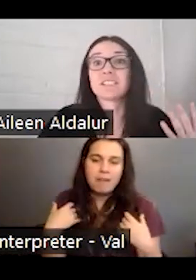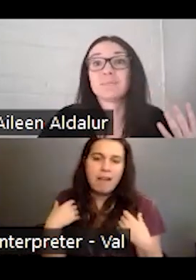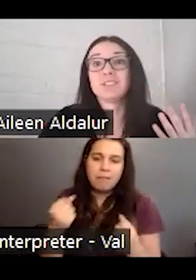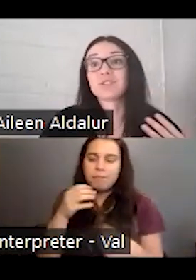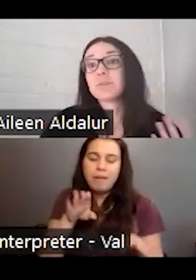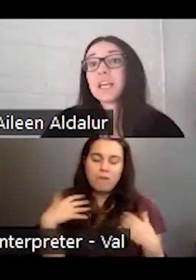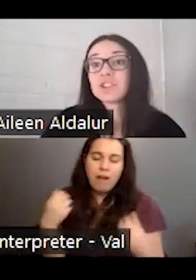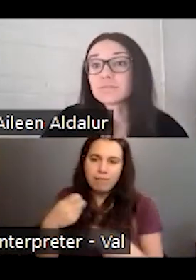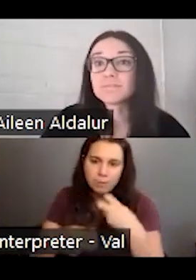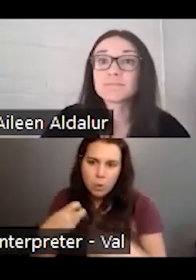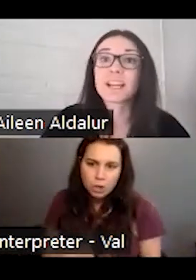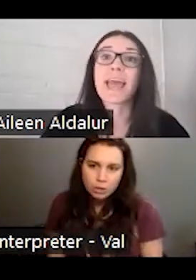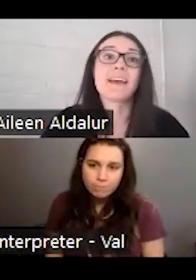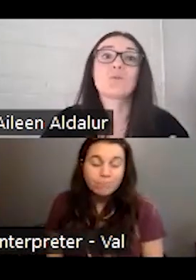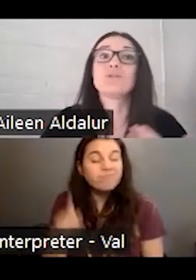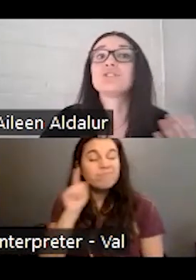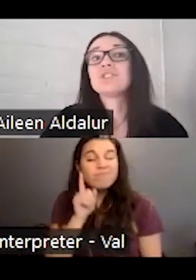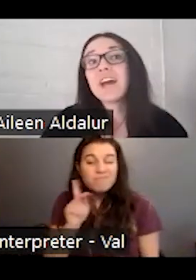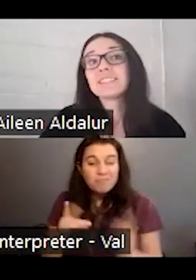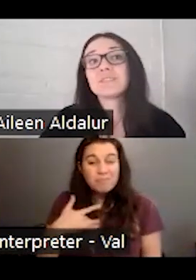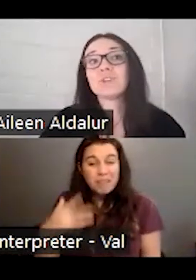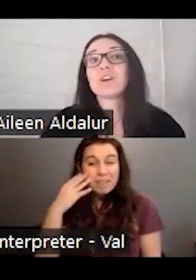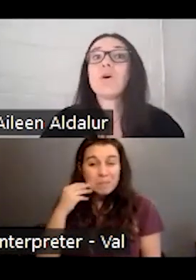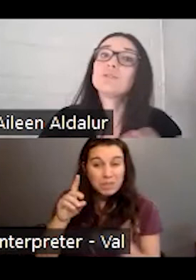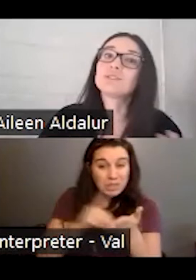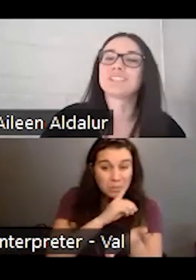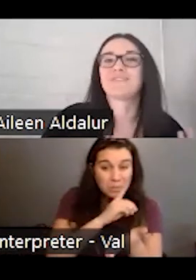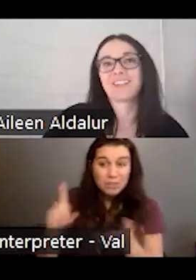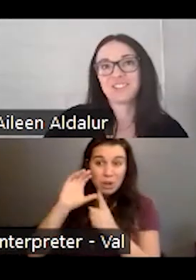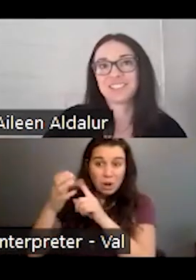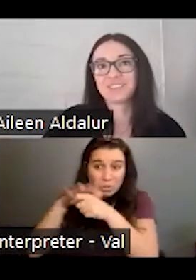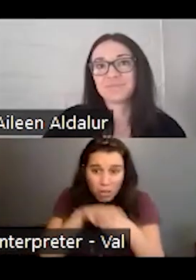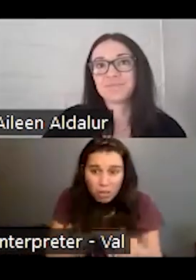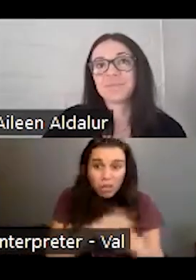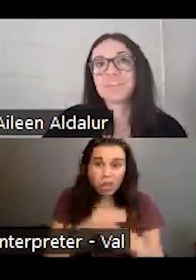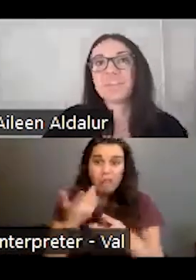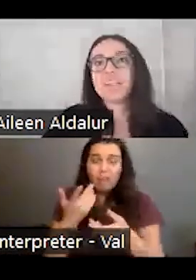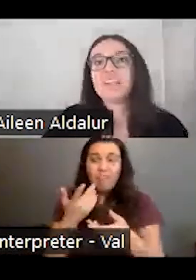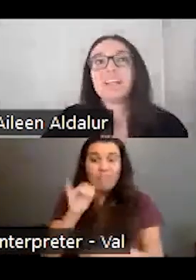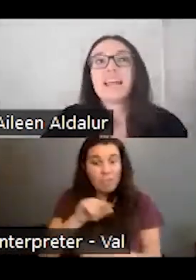individuals often experience discrimination and oculturative stress, which are also risk factors.